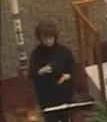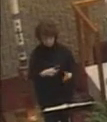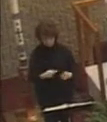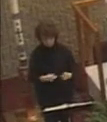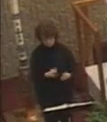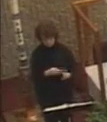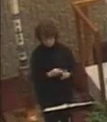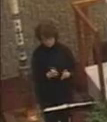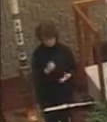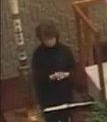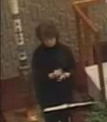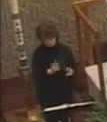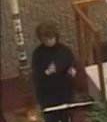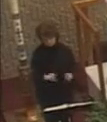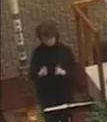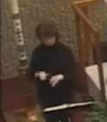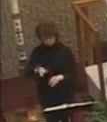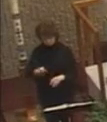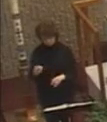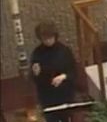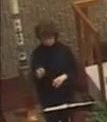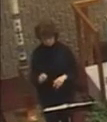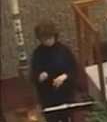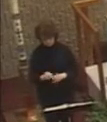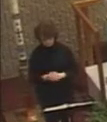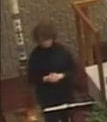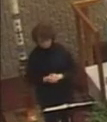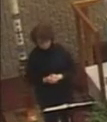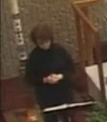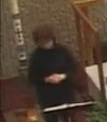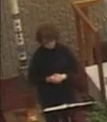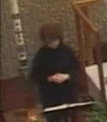A reading from the Holy Gospel according to John.